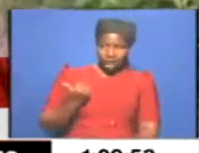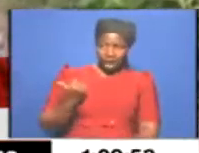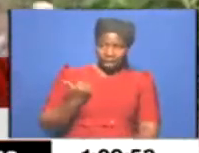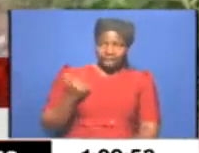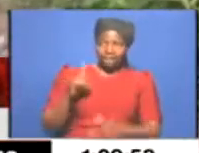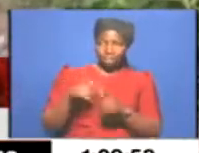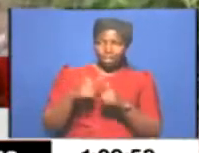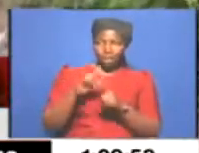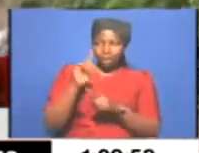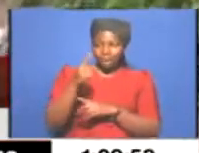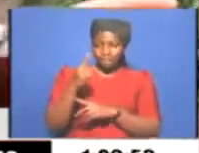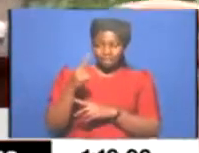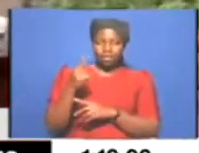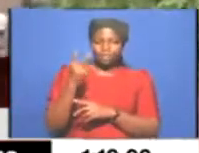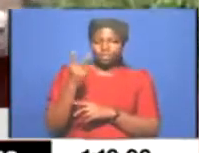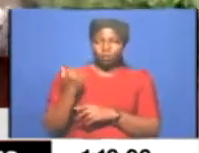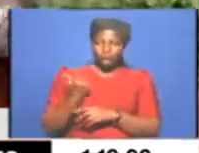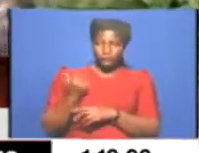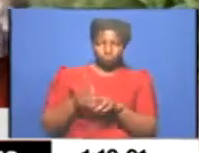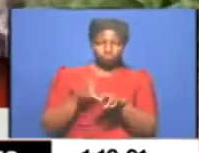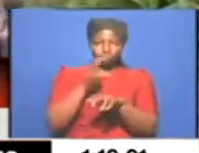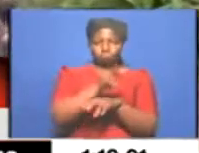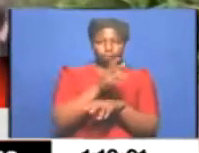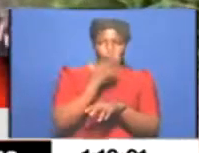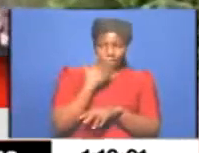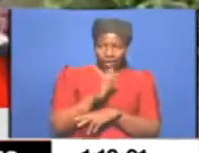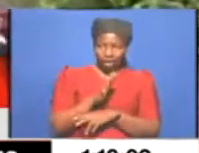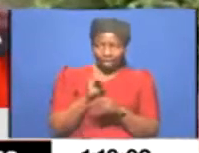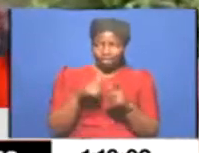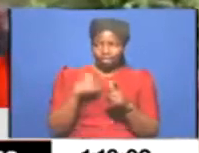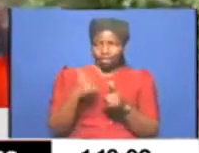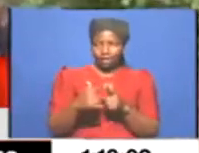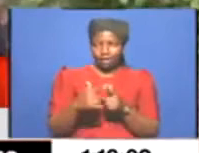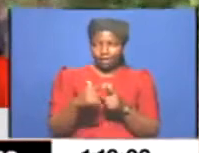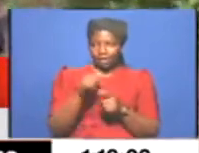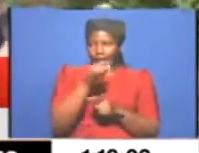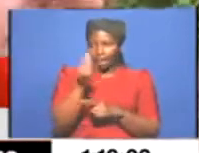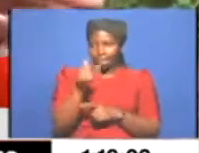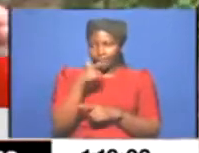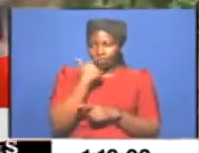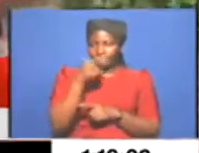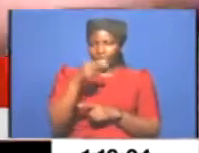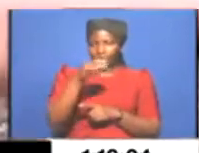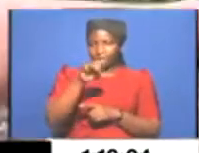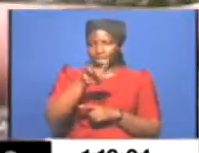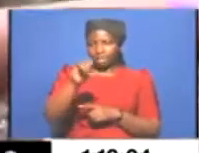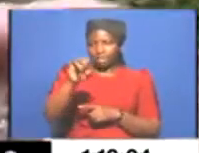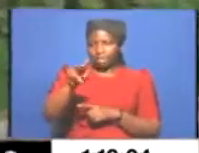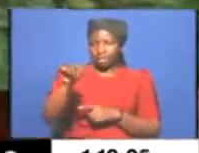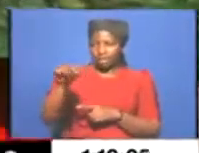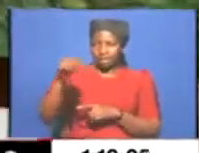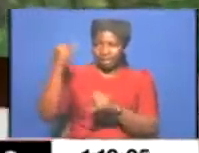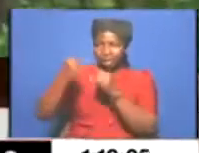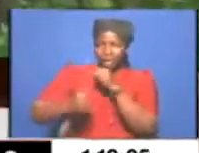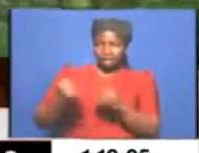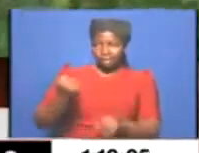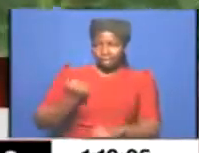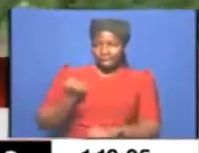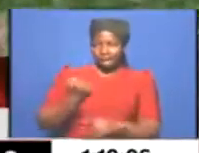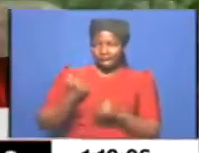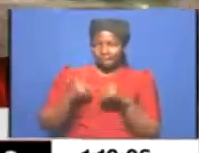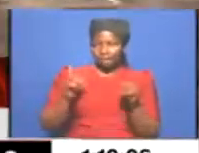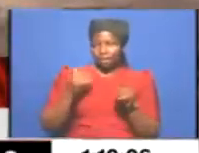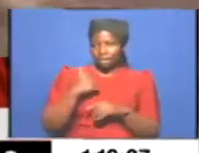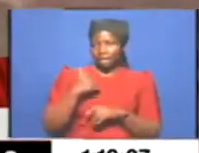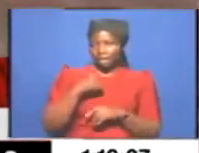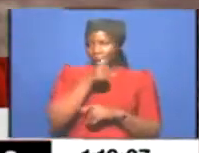wa kwanza wawili. Alafu the victim, who is Helen, was the last person, was the last girl, although there was another